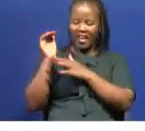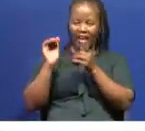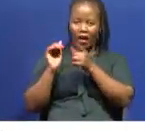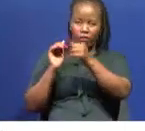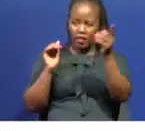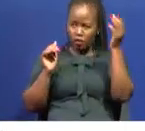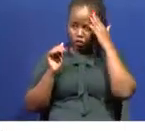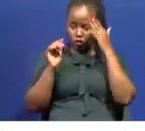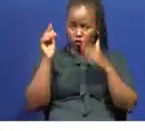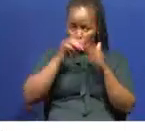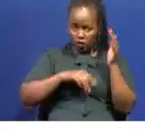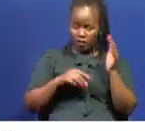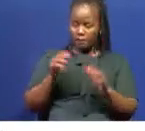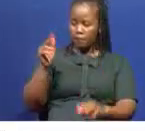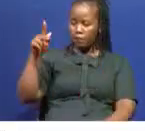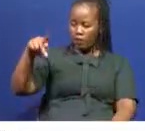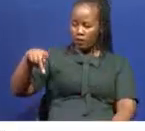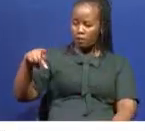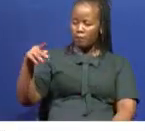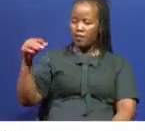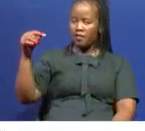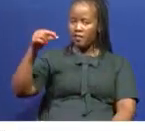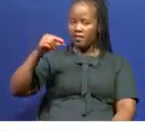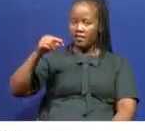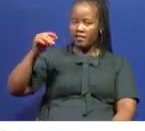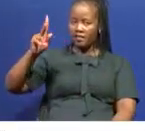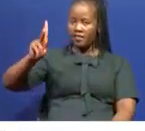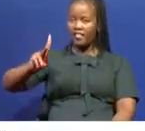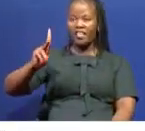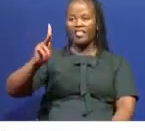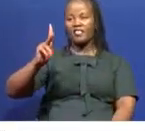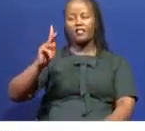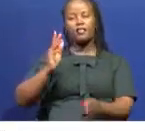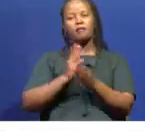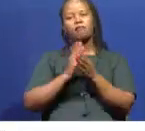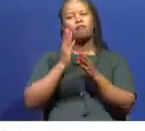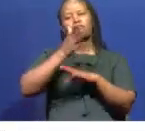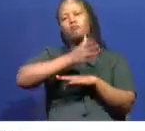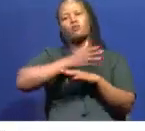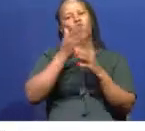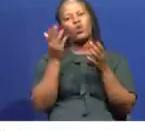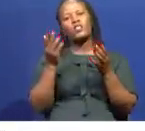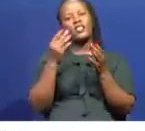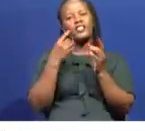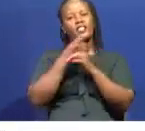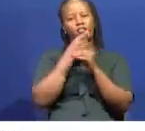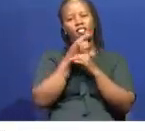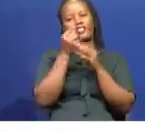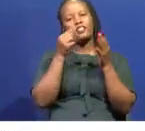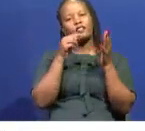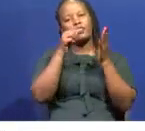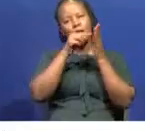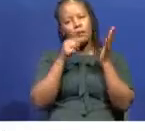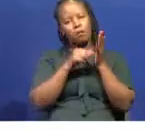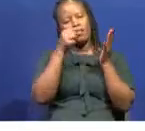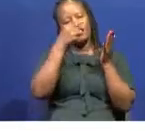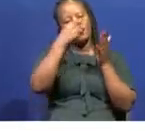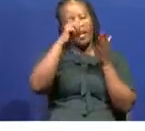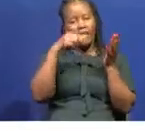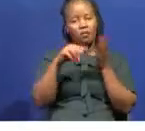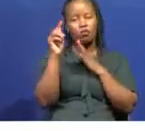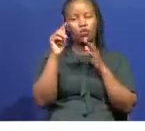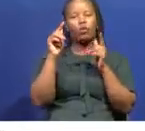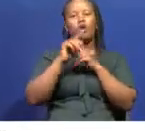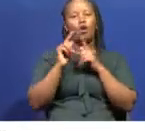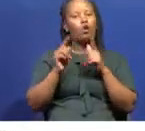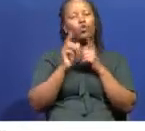knowing, that the PGK, just beyond the prize pass and the ranking points, it's also like a